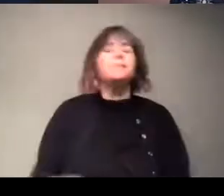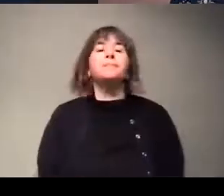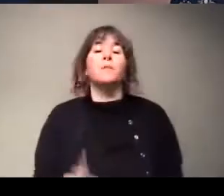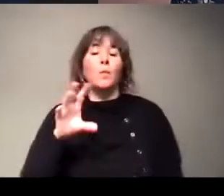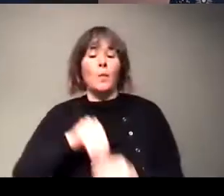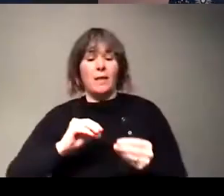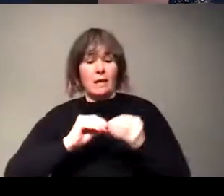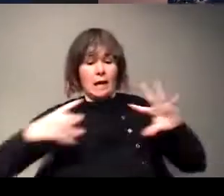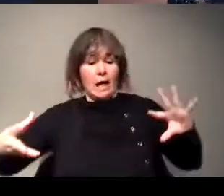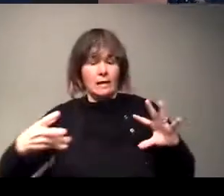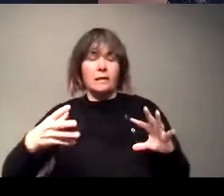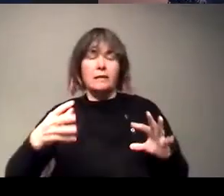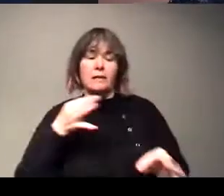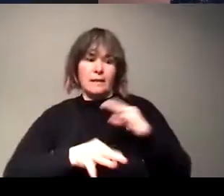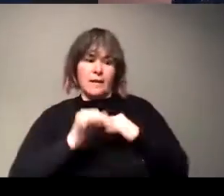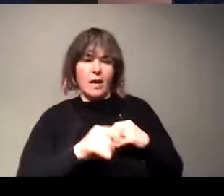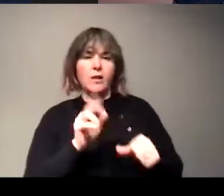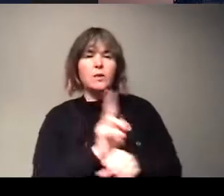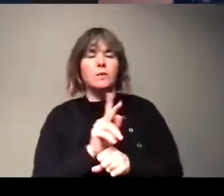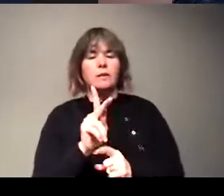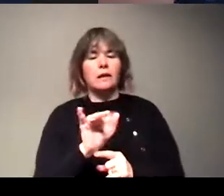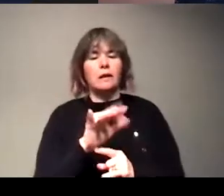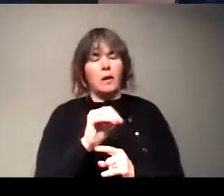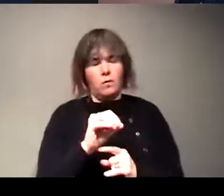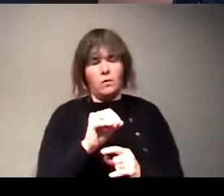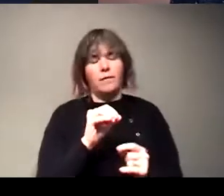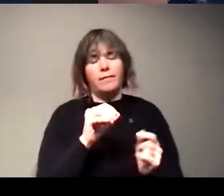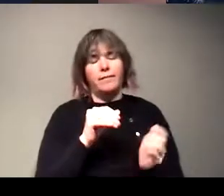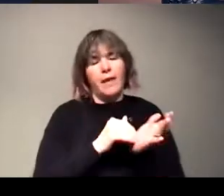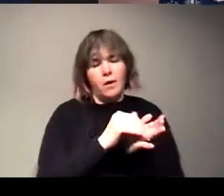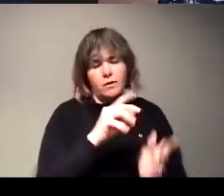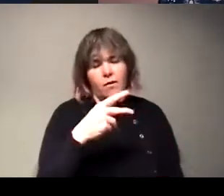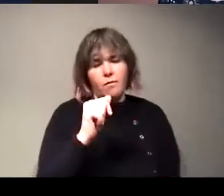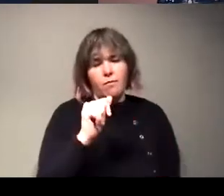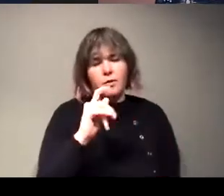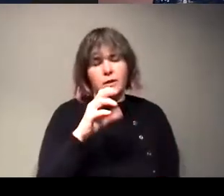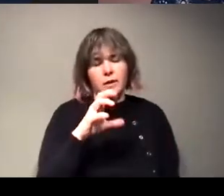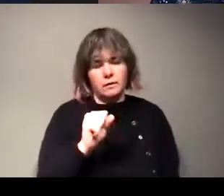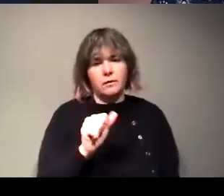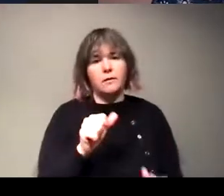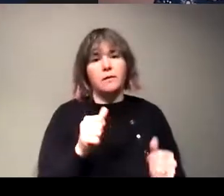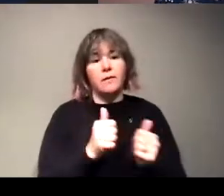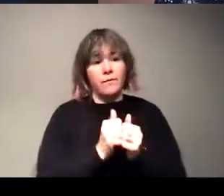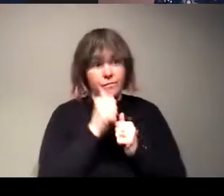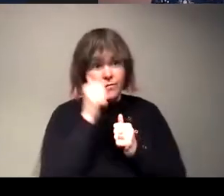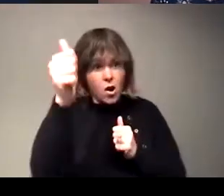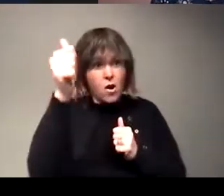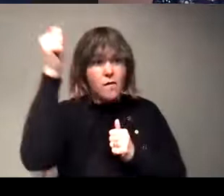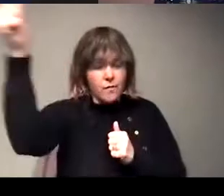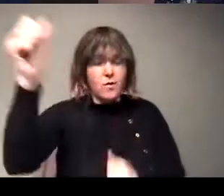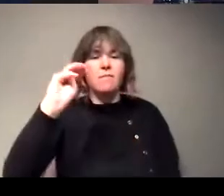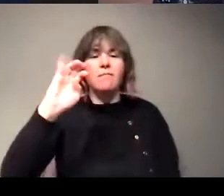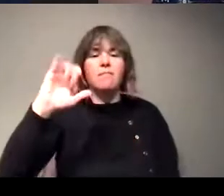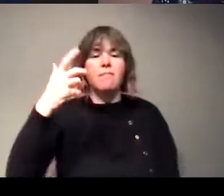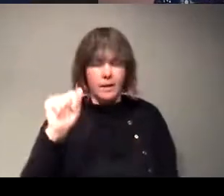galaxy, instead of using parsecs, we use kiloparsecs, so thousands of parsecs. And to measure distances to far away galaxies, we use megaparsecs,